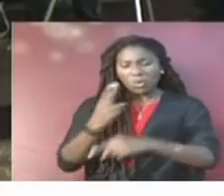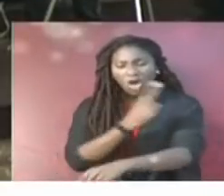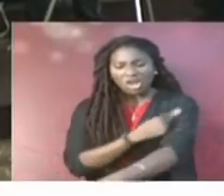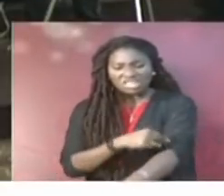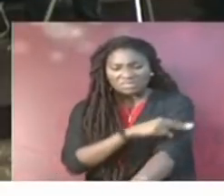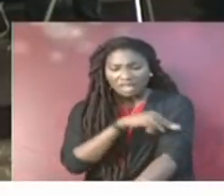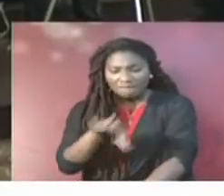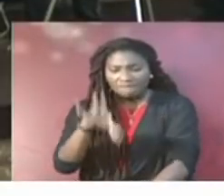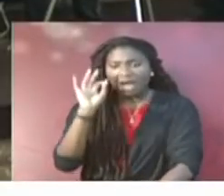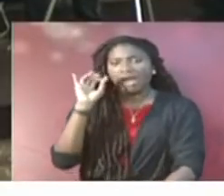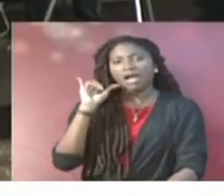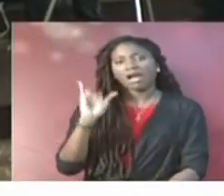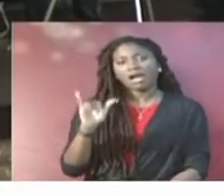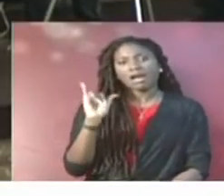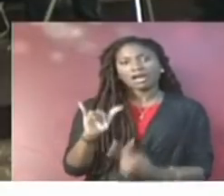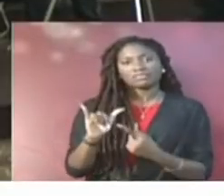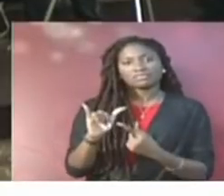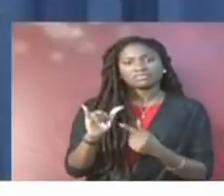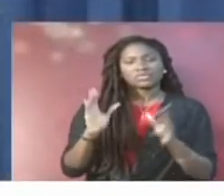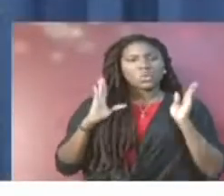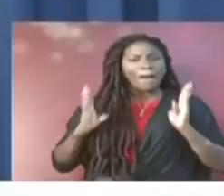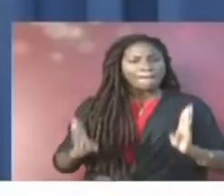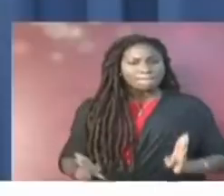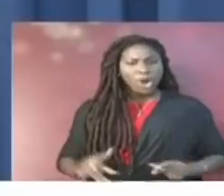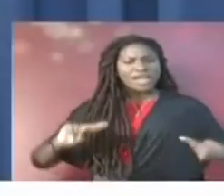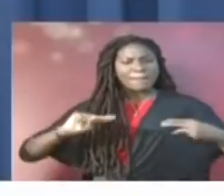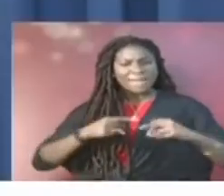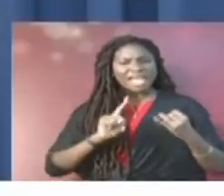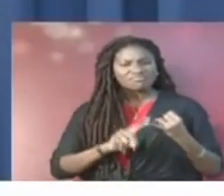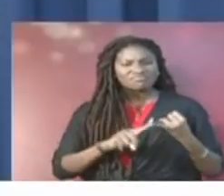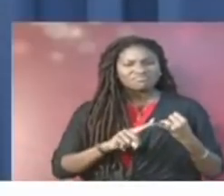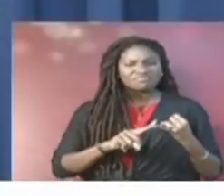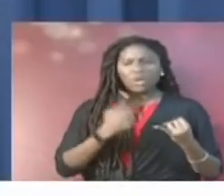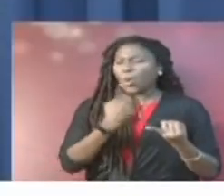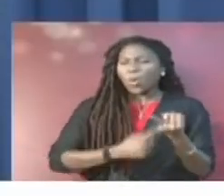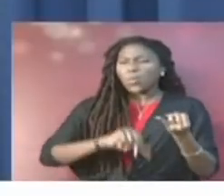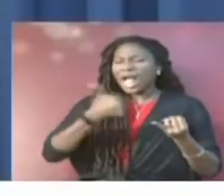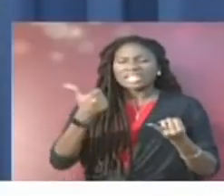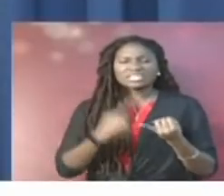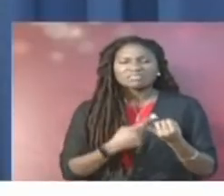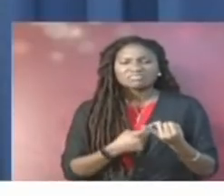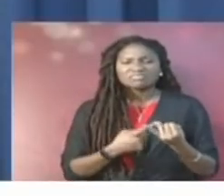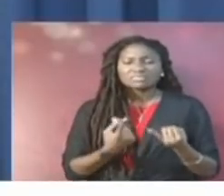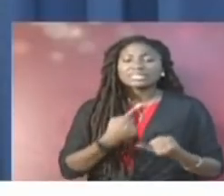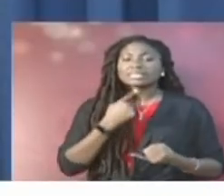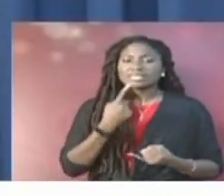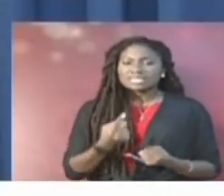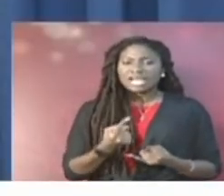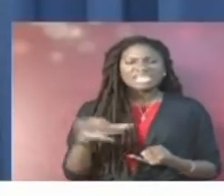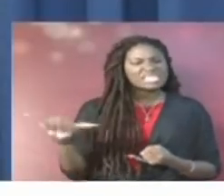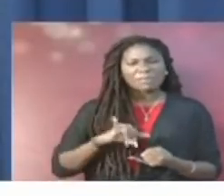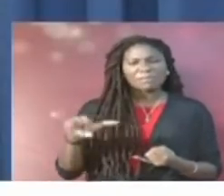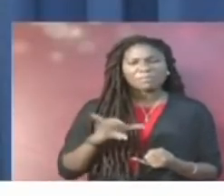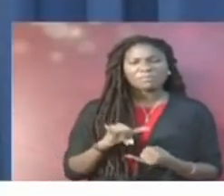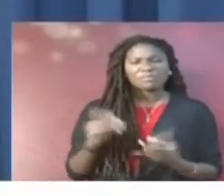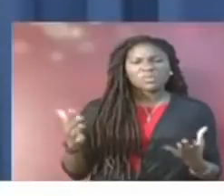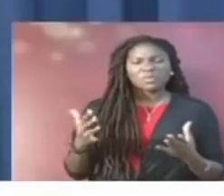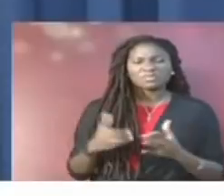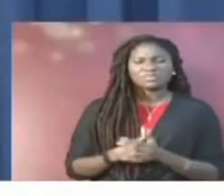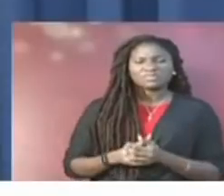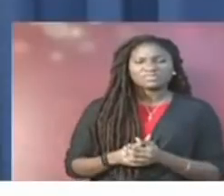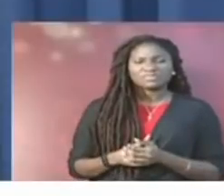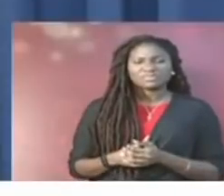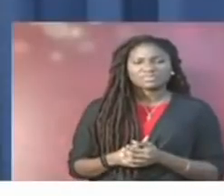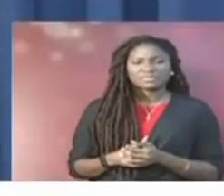additional symptoms people can look out for? So, the symptomatology has been the same. Described very similarly again. With any variant, that